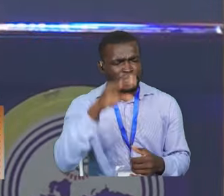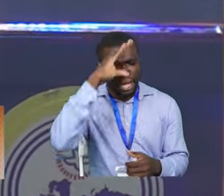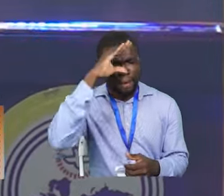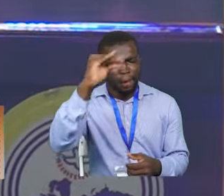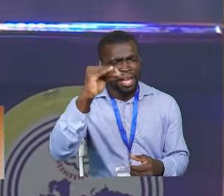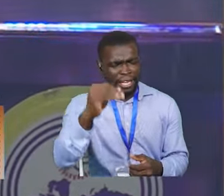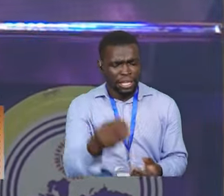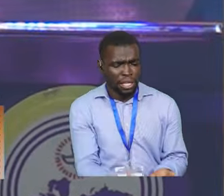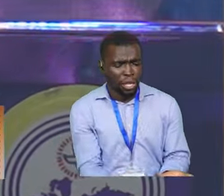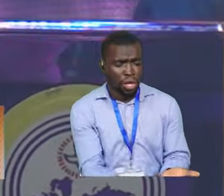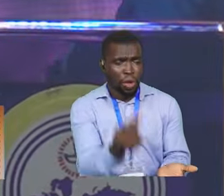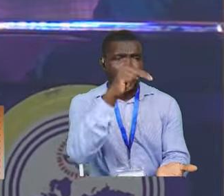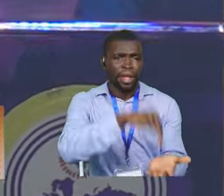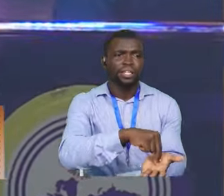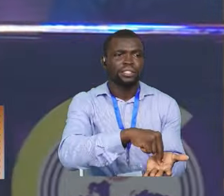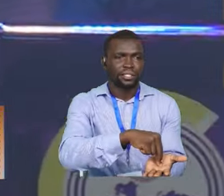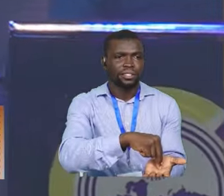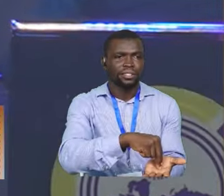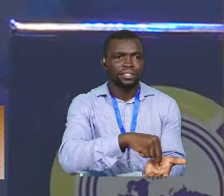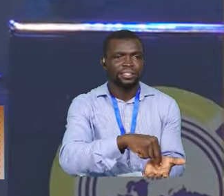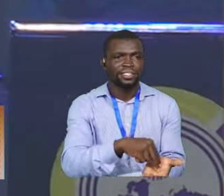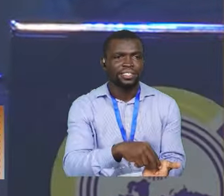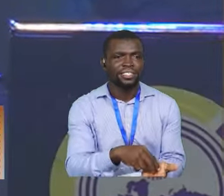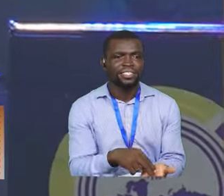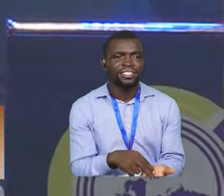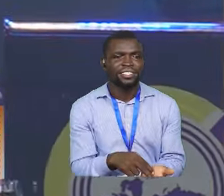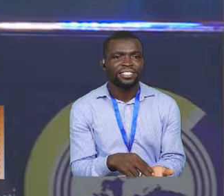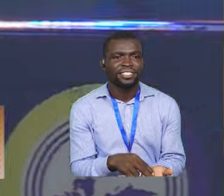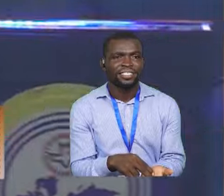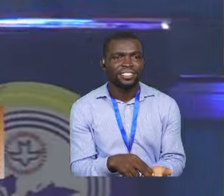The young man was now up on his feet.